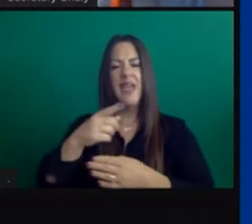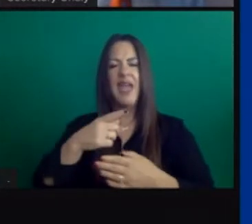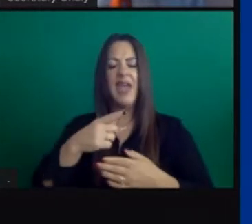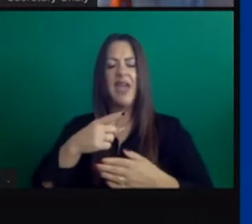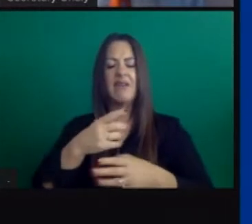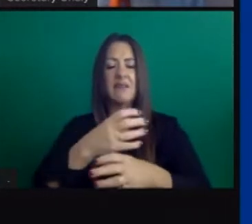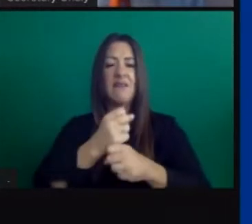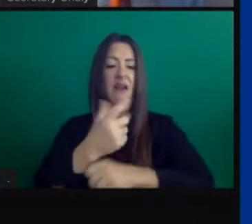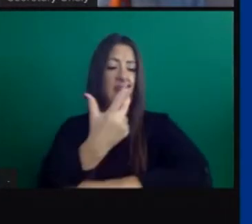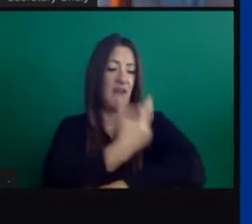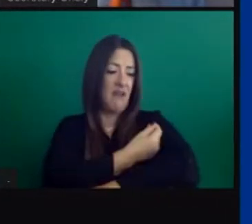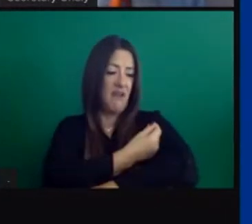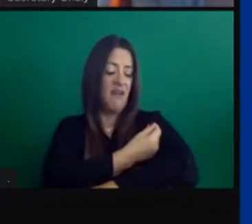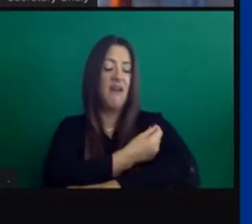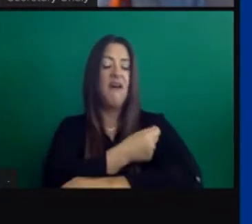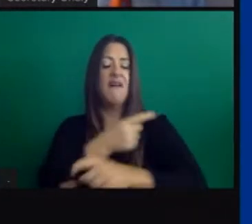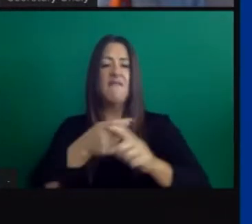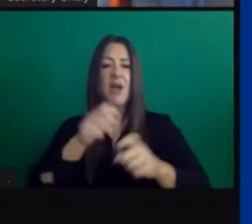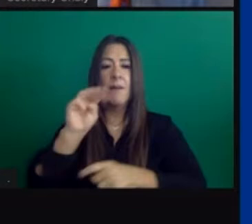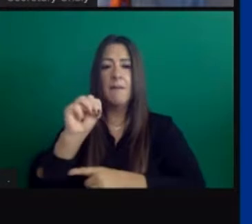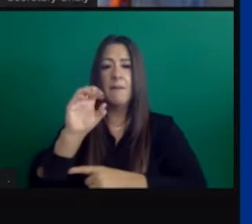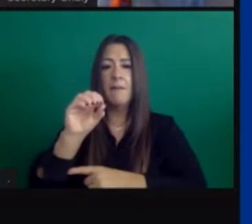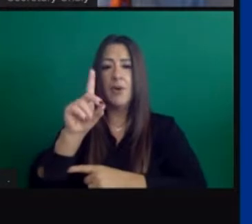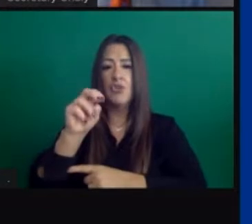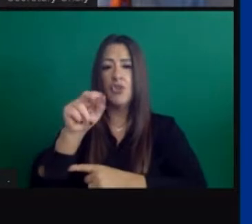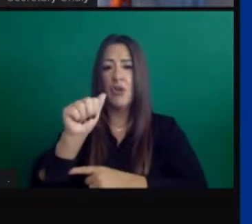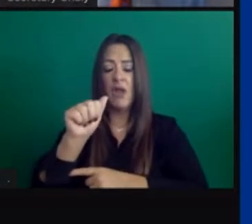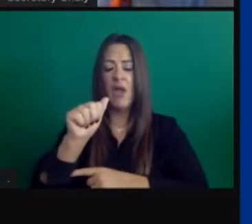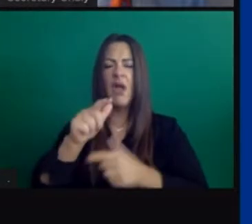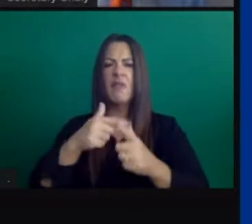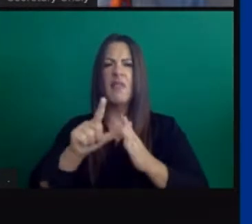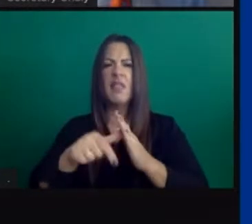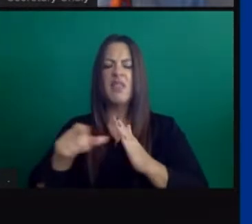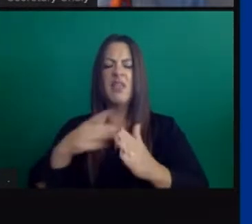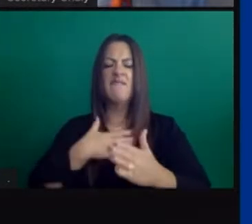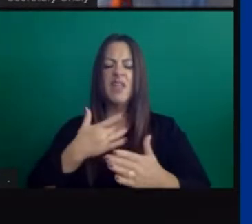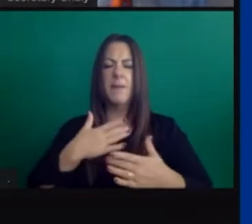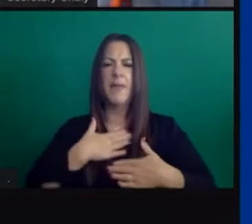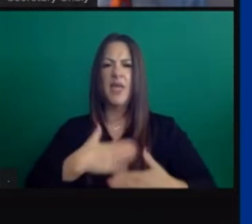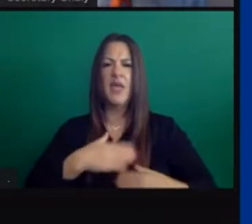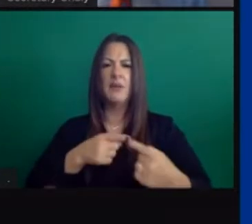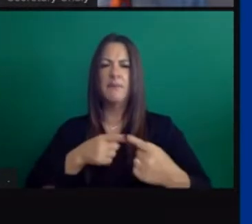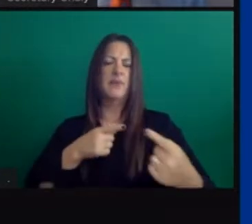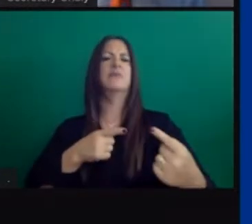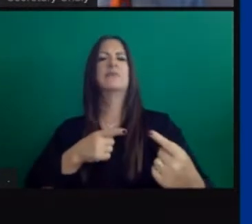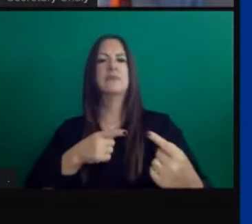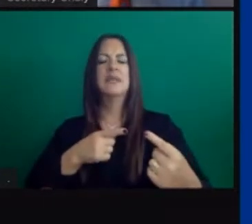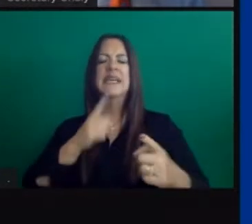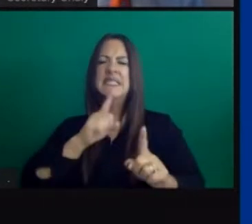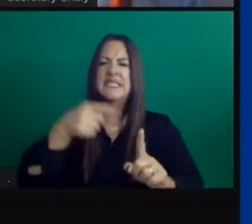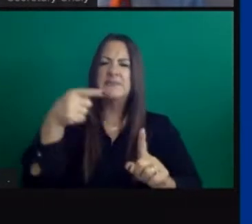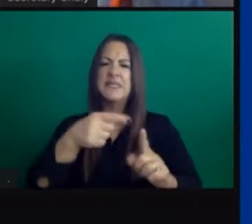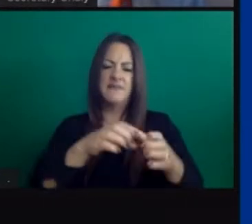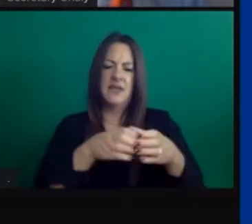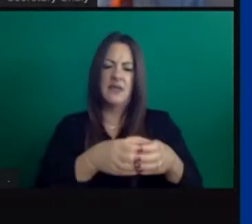reaction to some of the vaccines from a specific lot that is